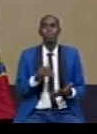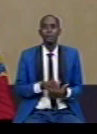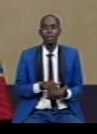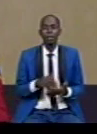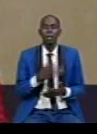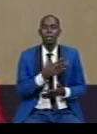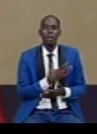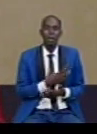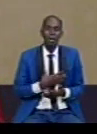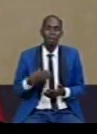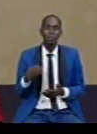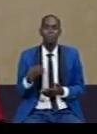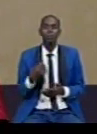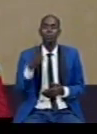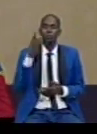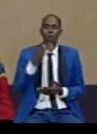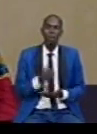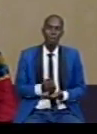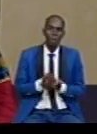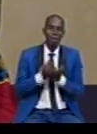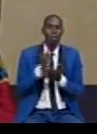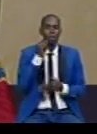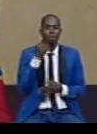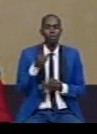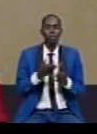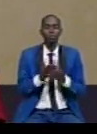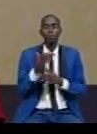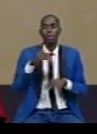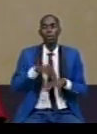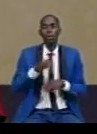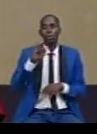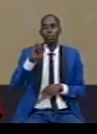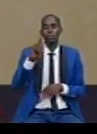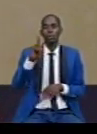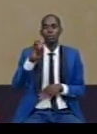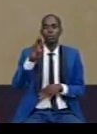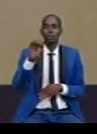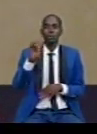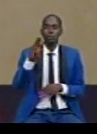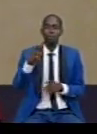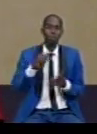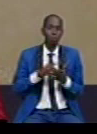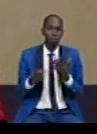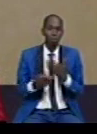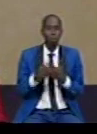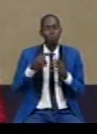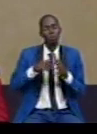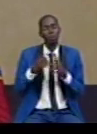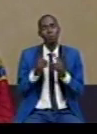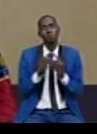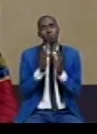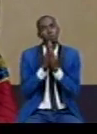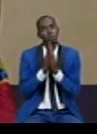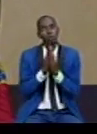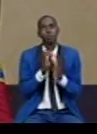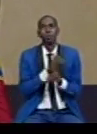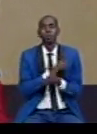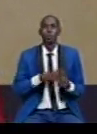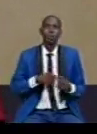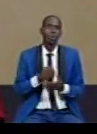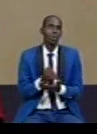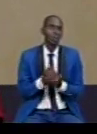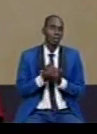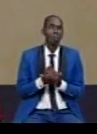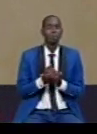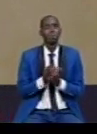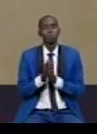And God saw me too at Ikorodu Crusade. I was praying. I said, God, help me. Then